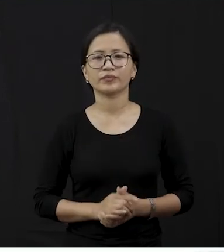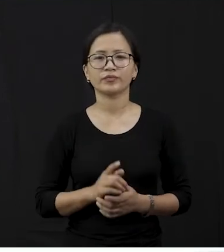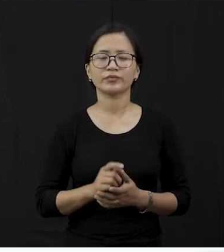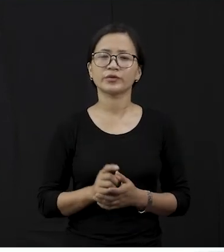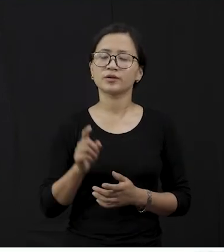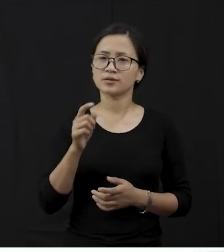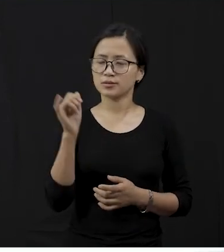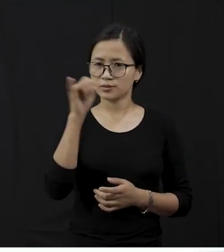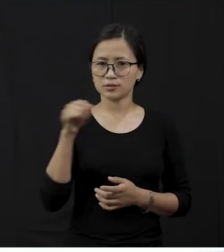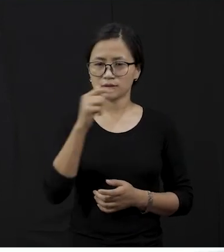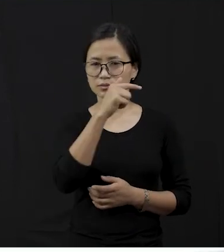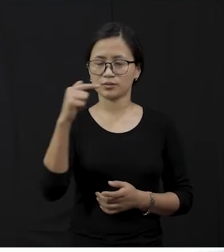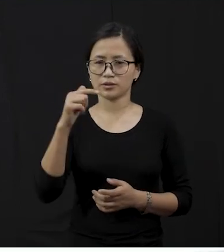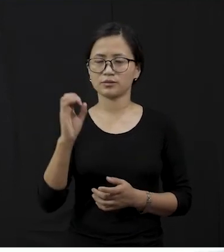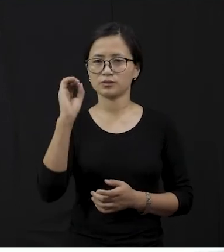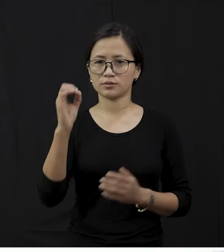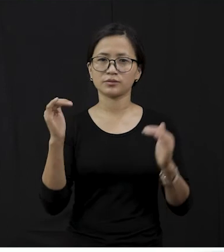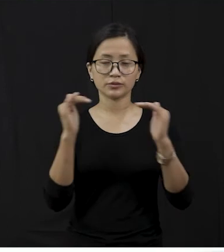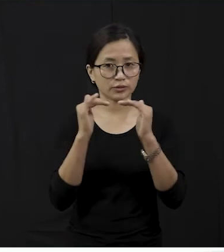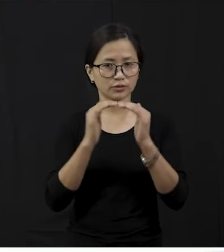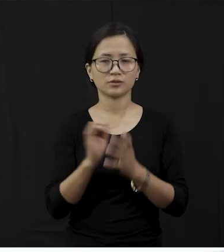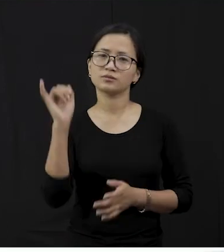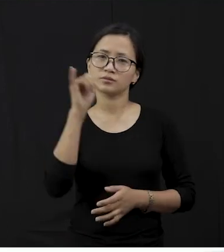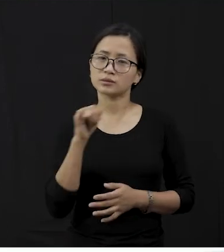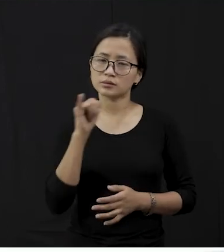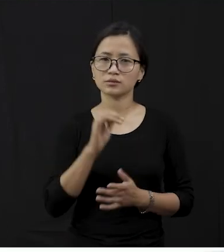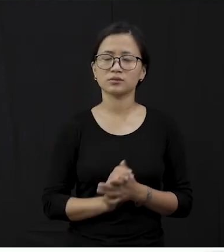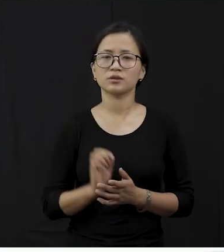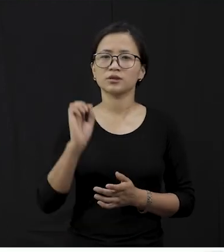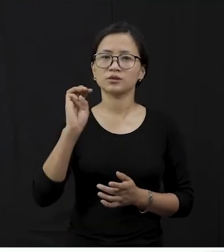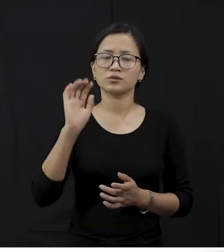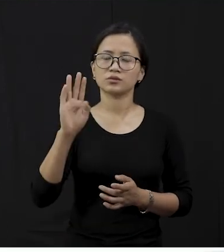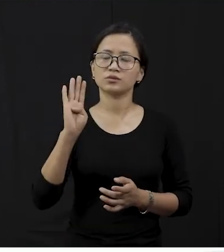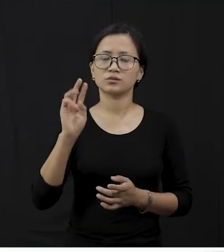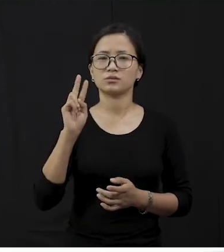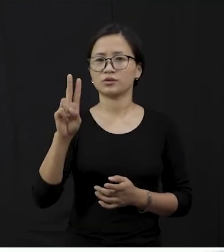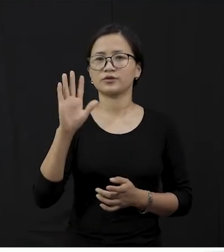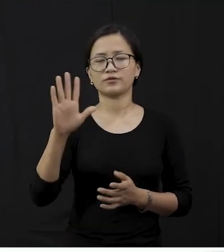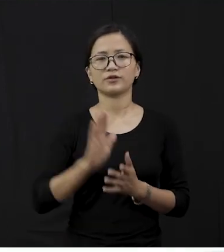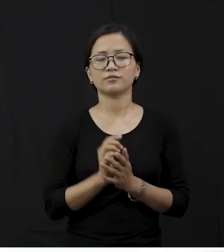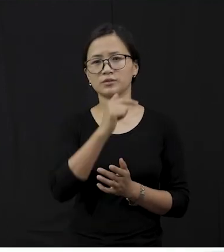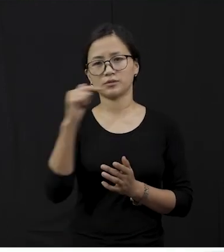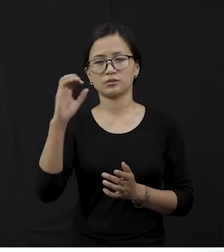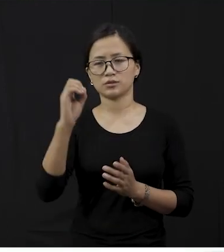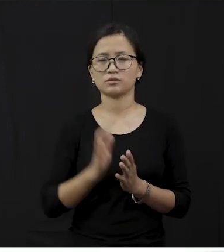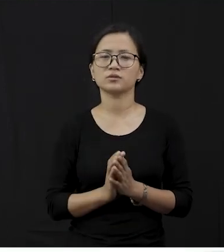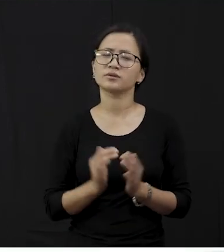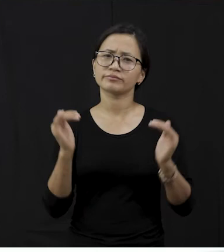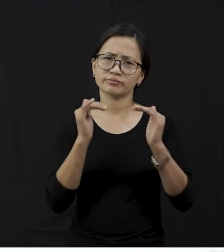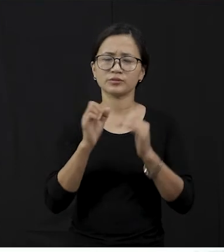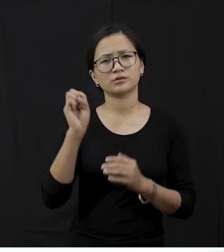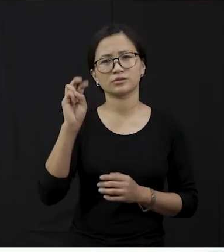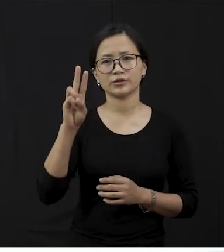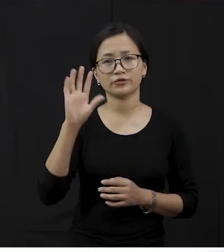6 minus 0 is equal to 6. And 25 minus 0 is equal to 25 likewise.